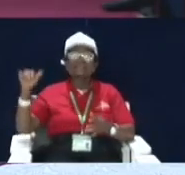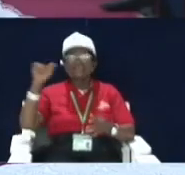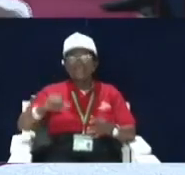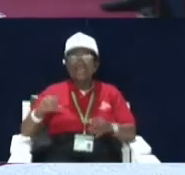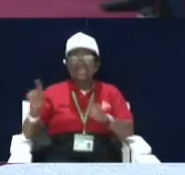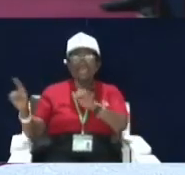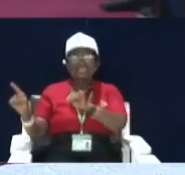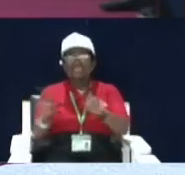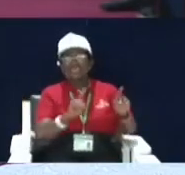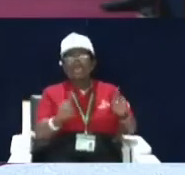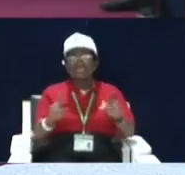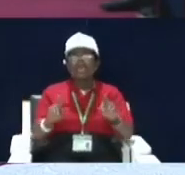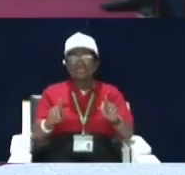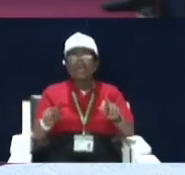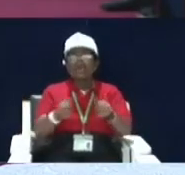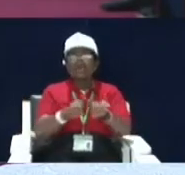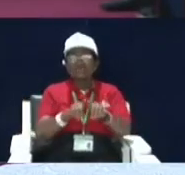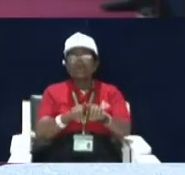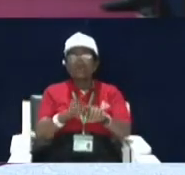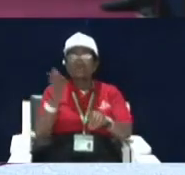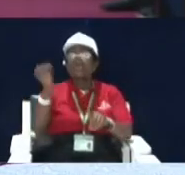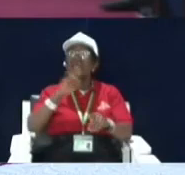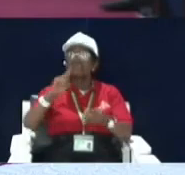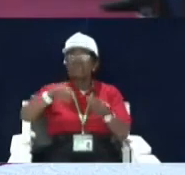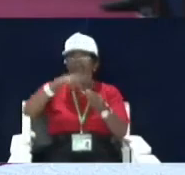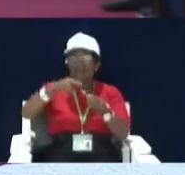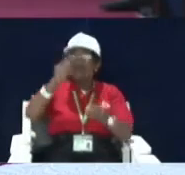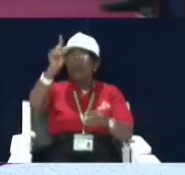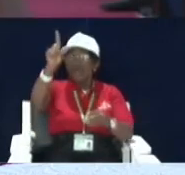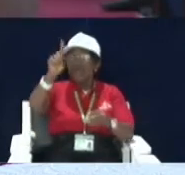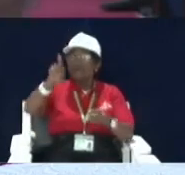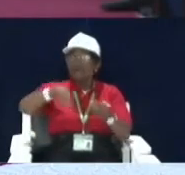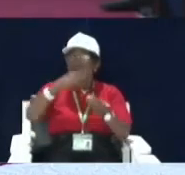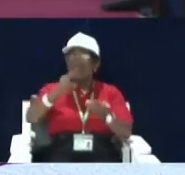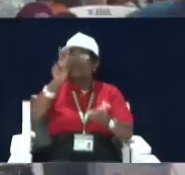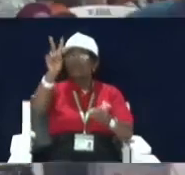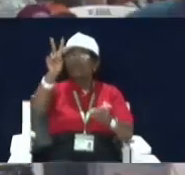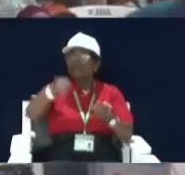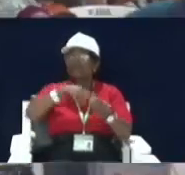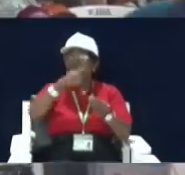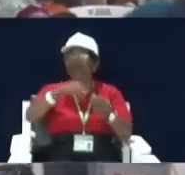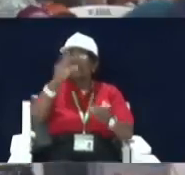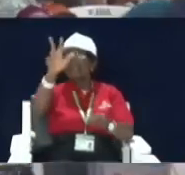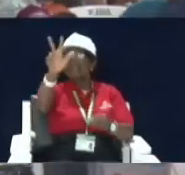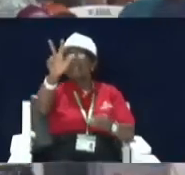So there was round 1, round 2, round 3.